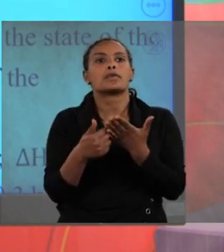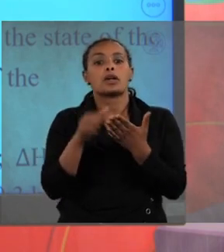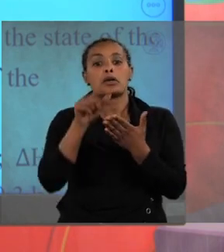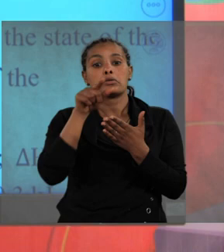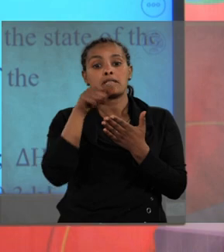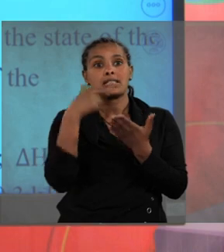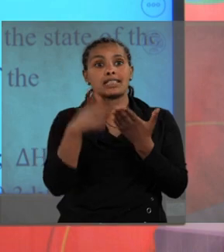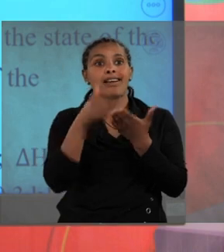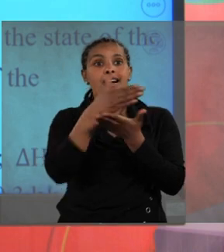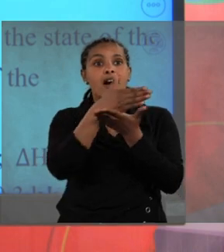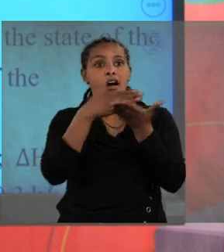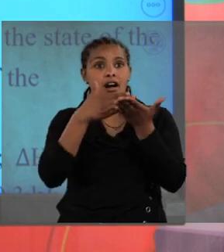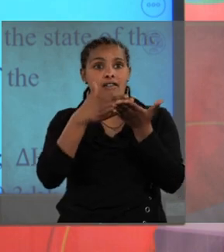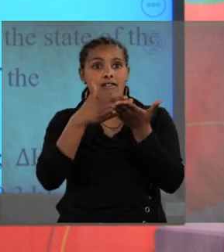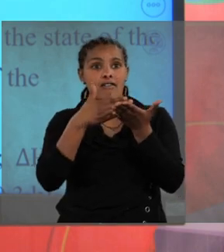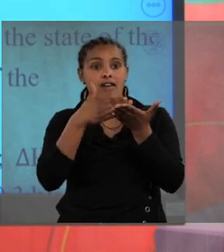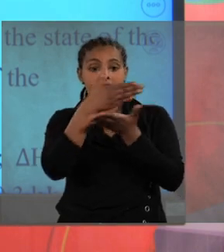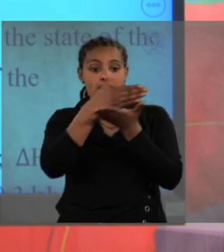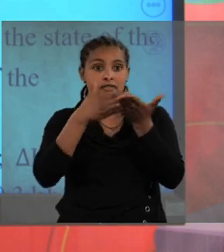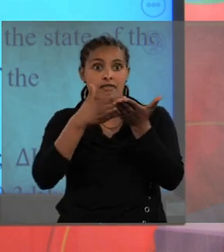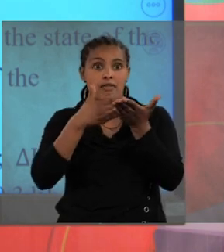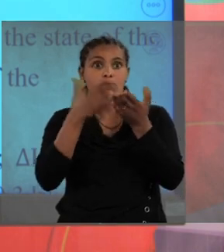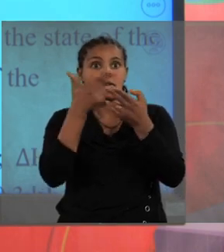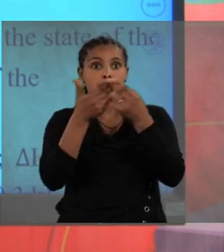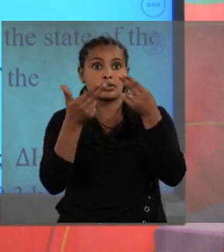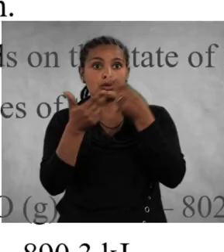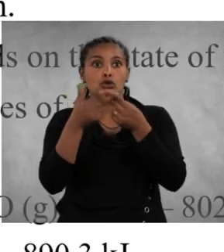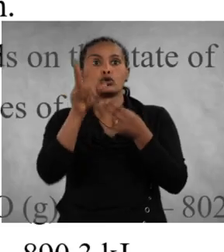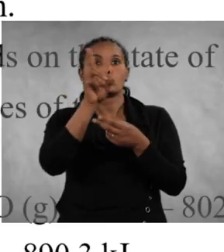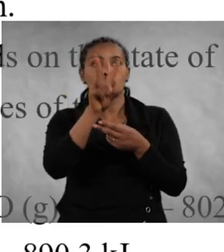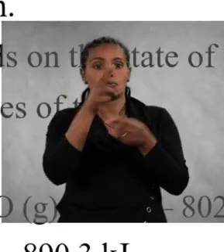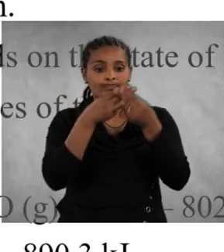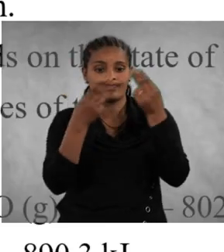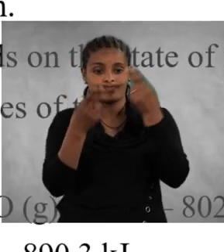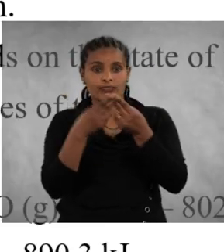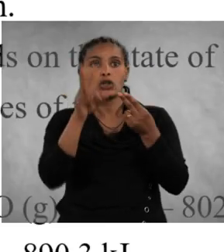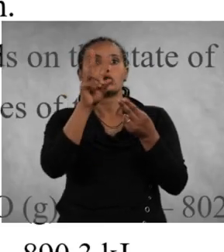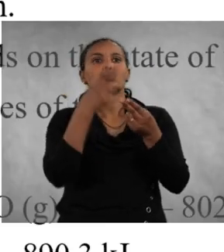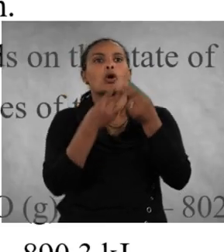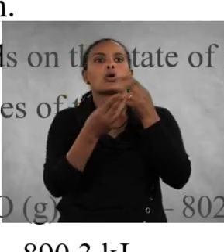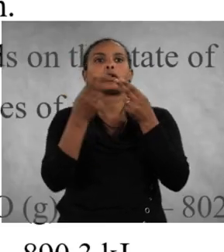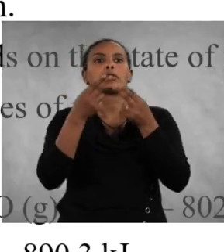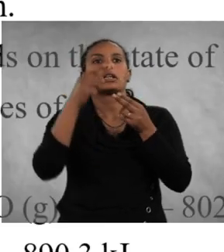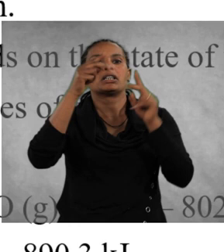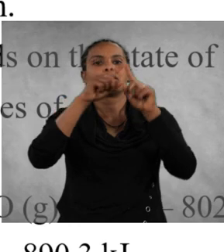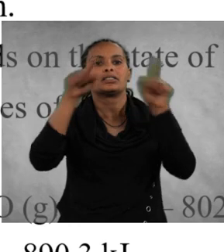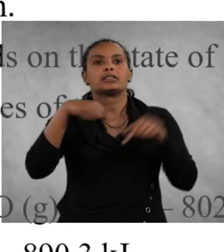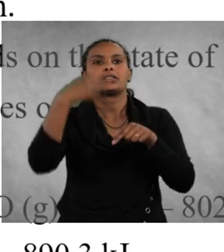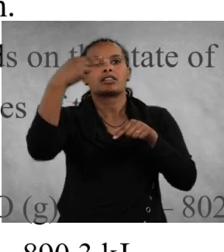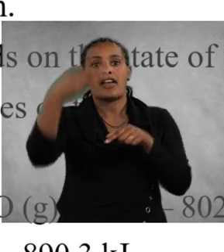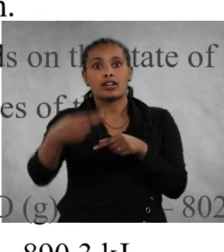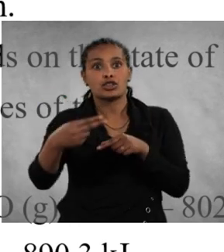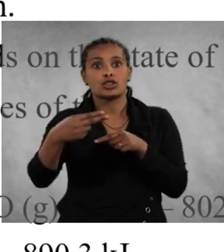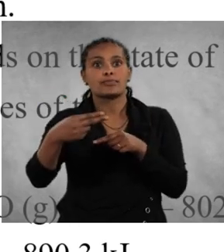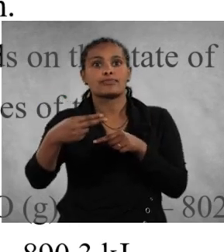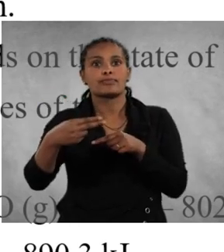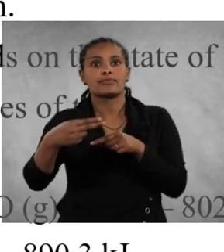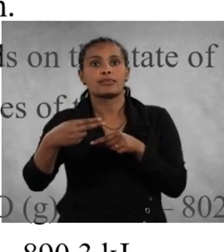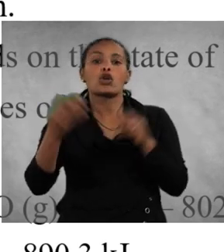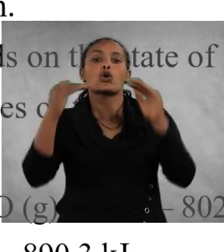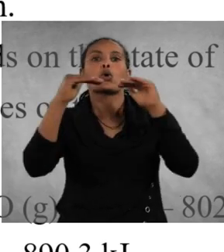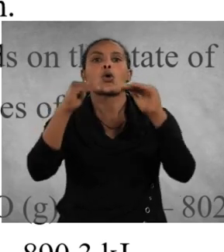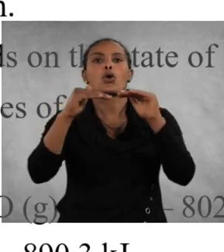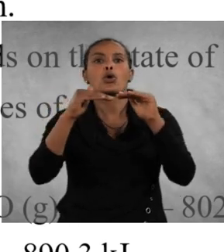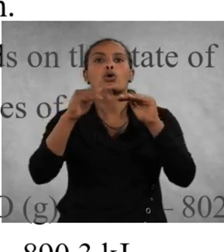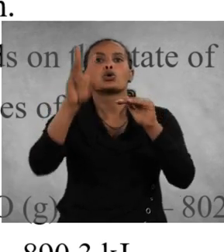if this reaction is multiplied by 2, now the change in enthalpy delta H